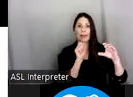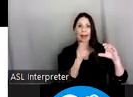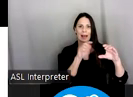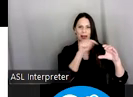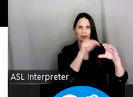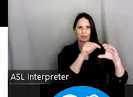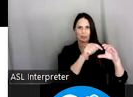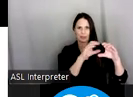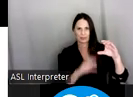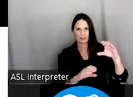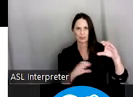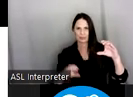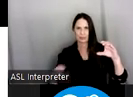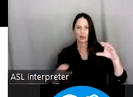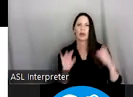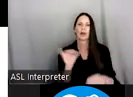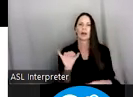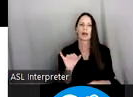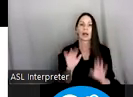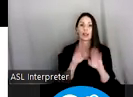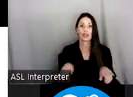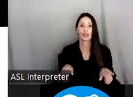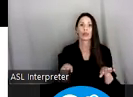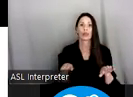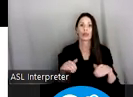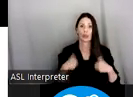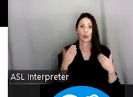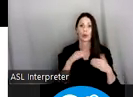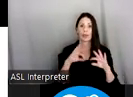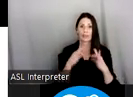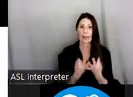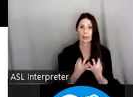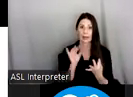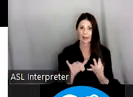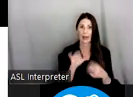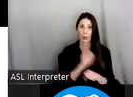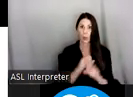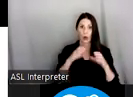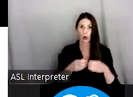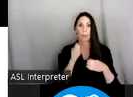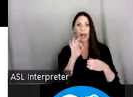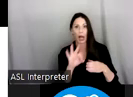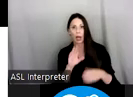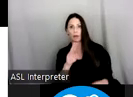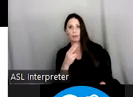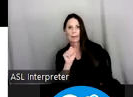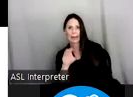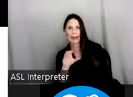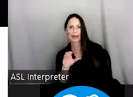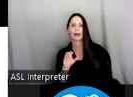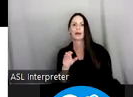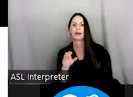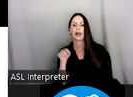for example, the Children, Youth, and Families work group of BHAAC reports to and